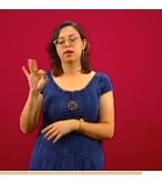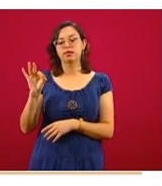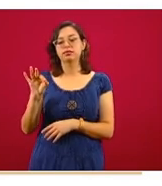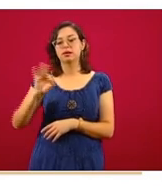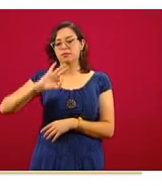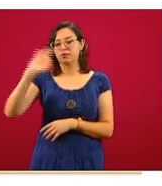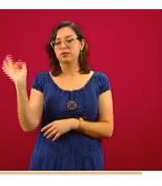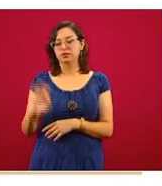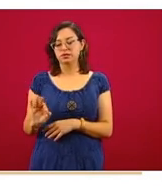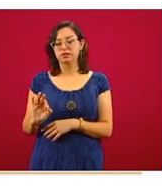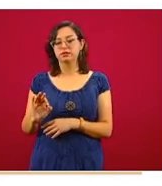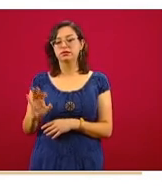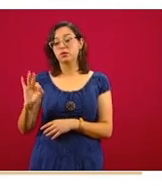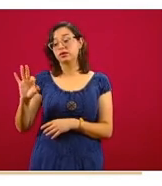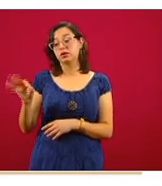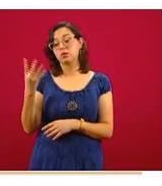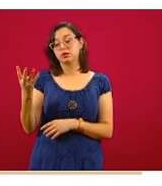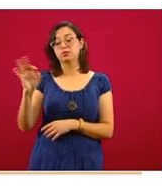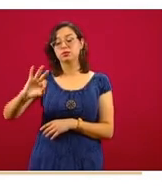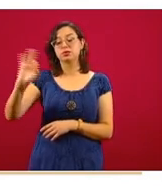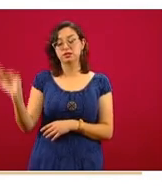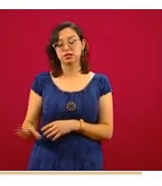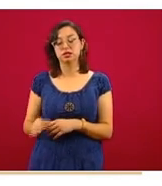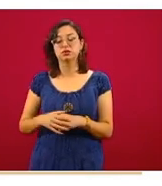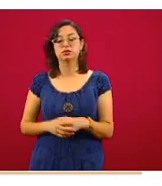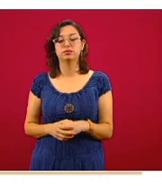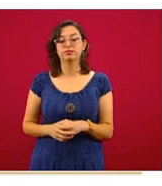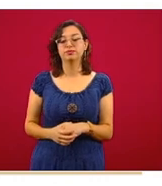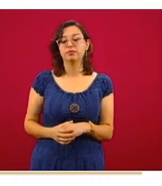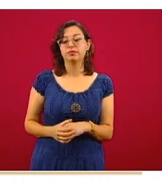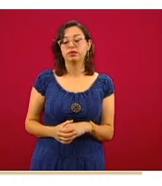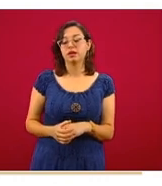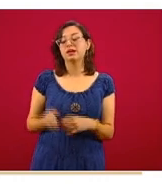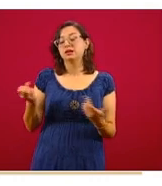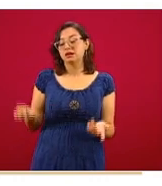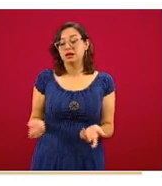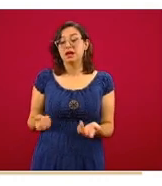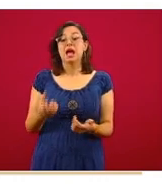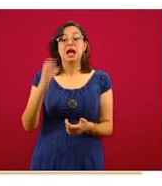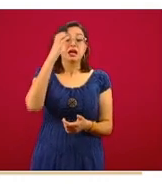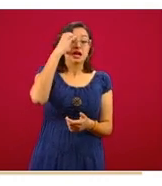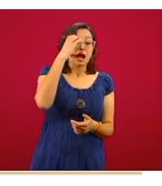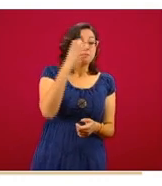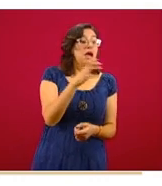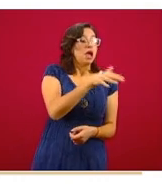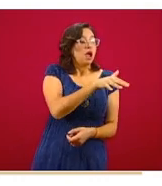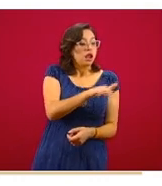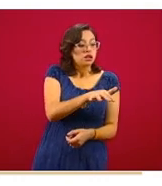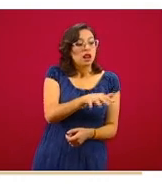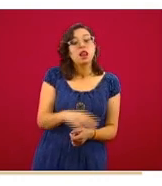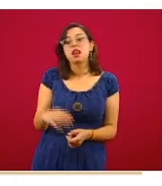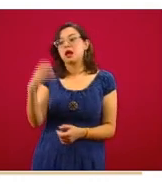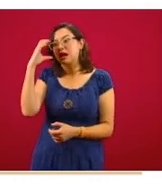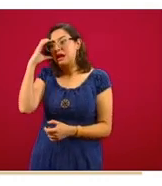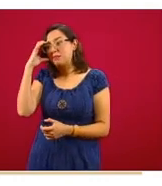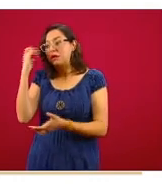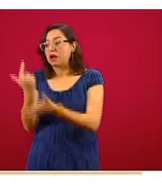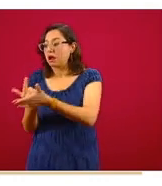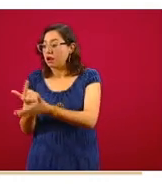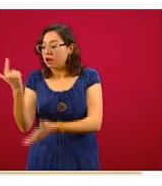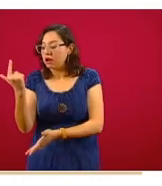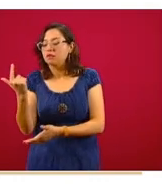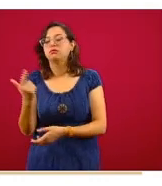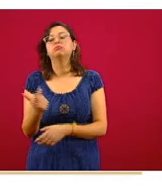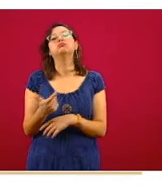about 61% occupancy for Mexico City, 49% for Baja California, 46% for the state